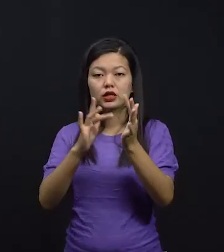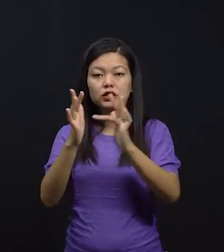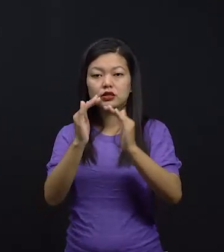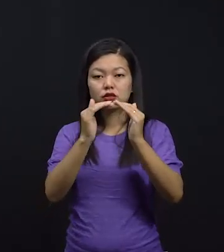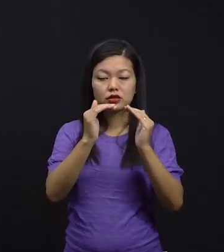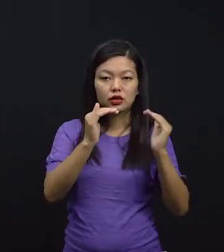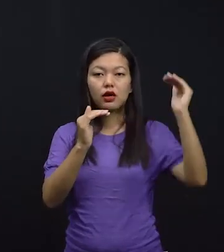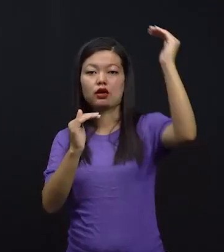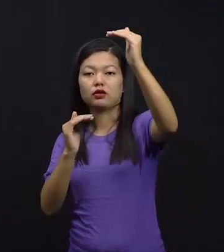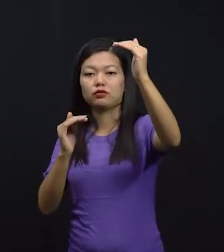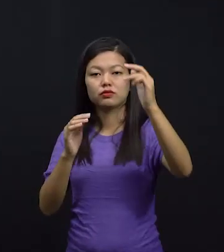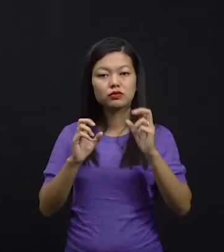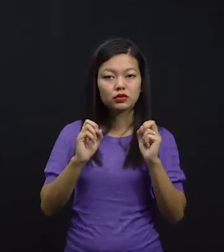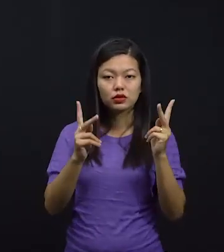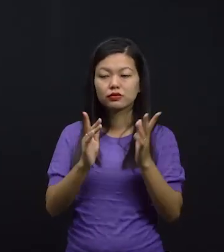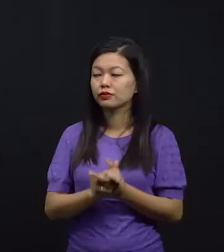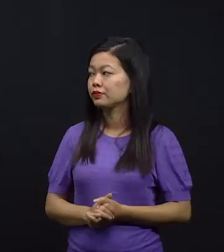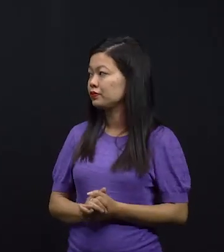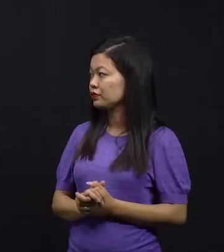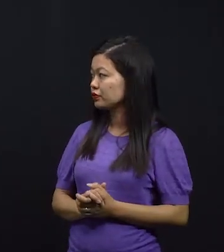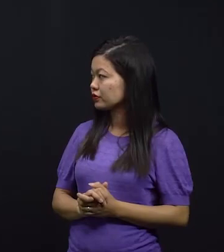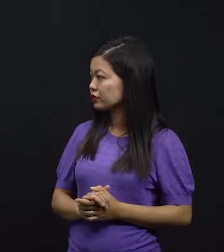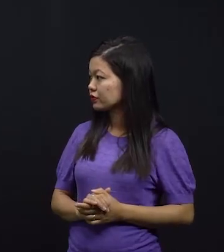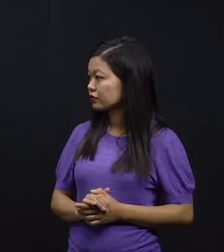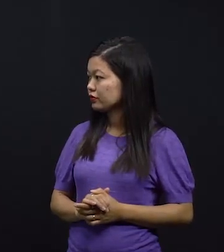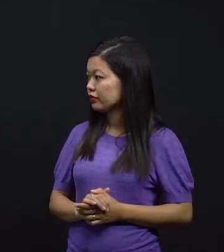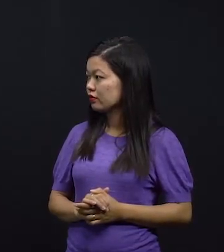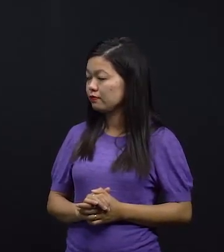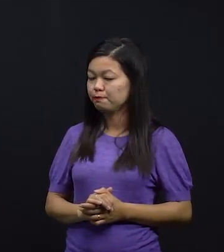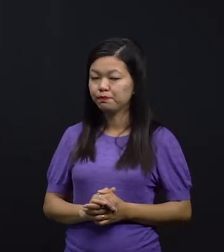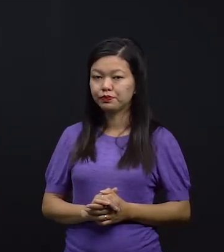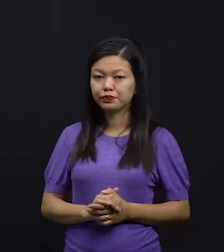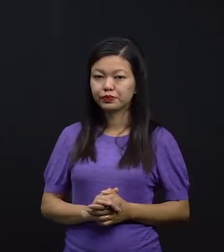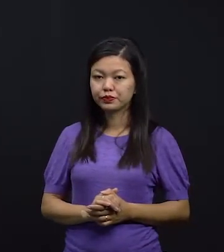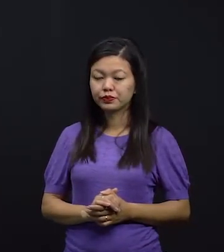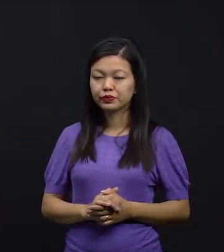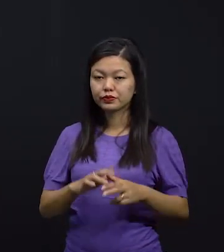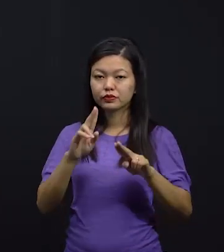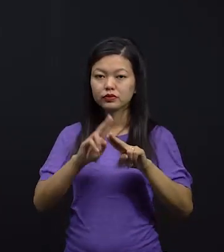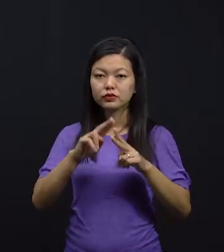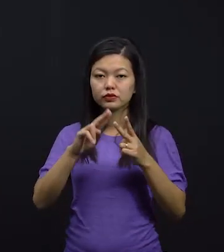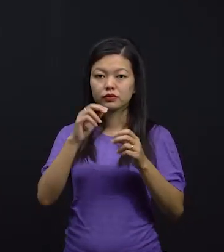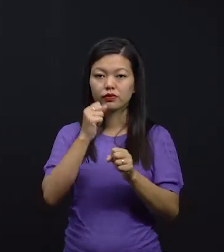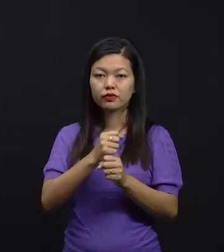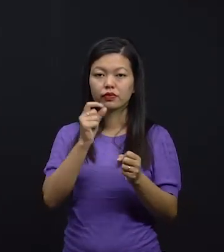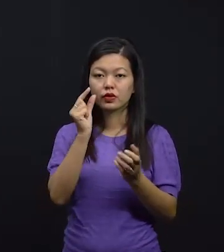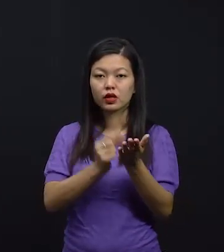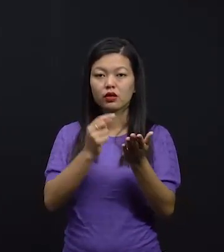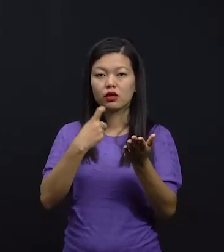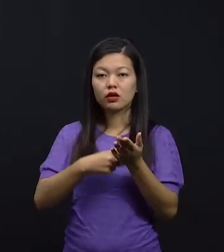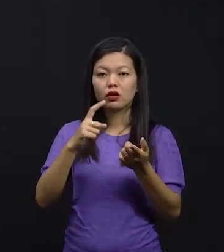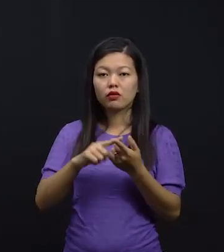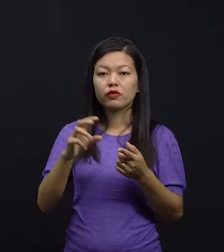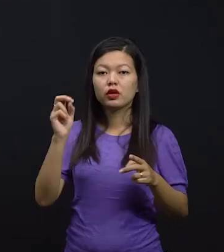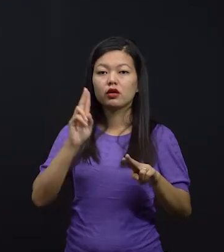the figures of speech. You have heard of the figure of speech, right? We have discussed about metaphor, we